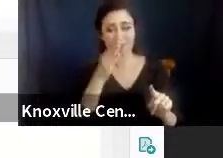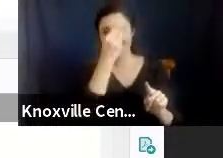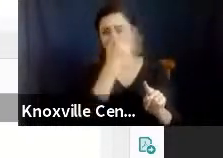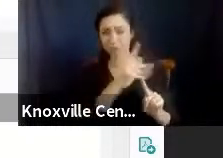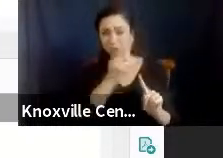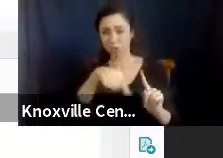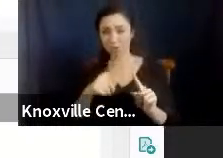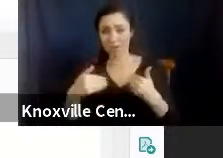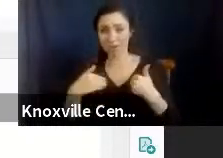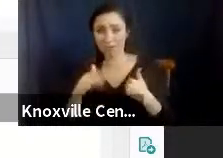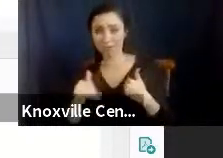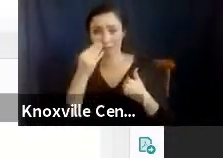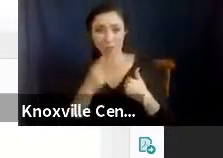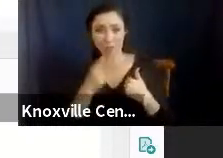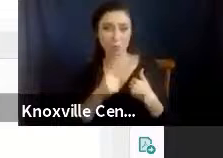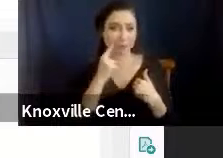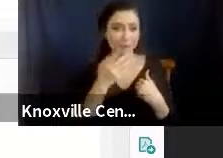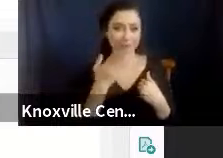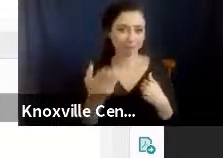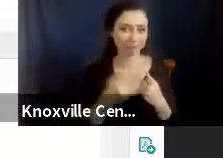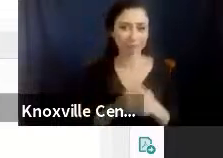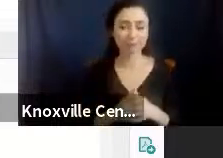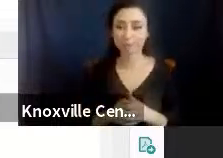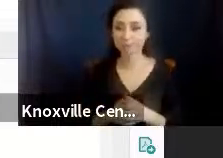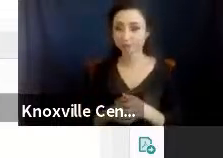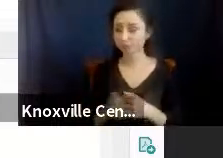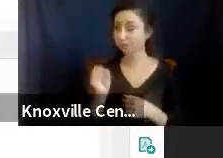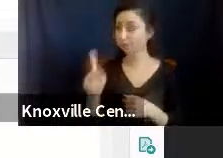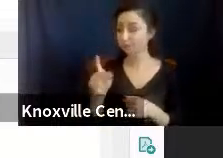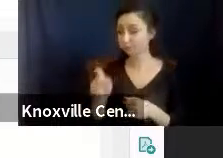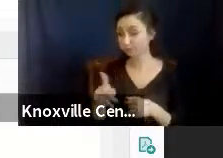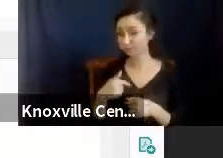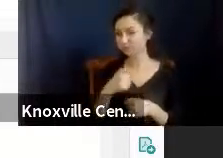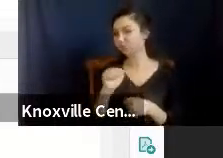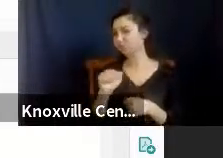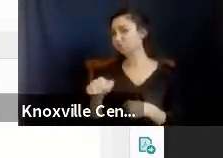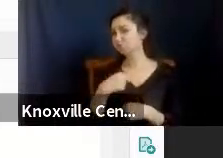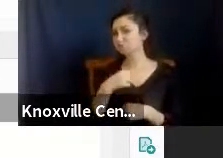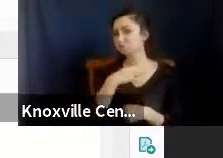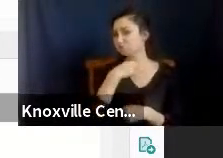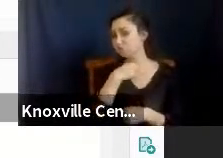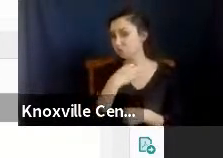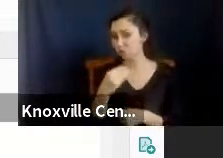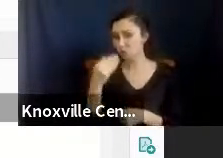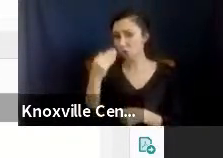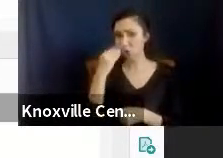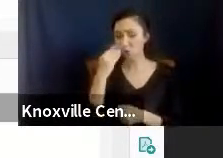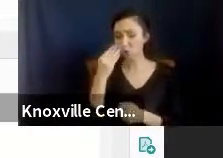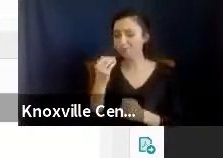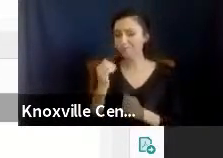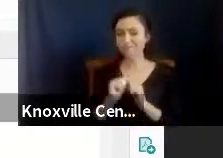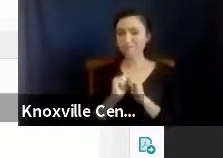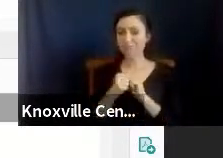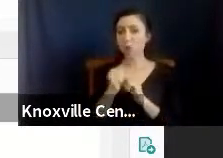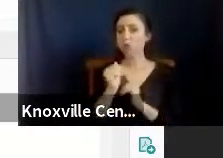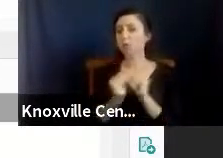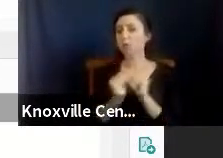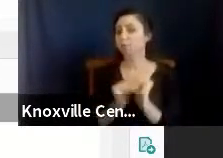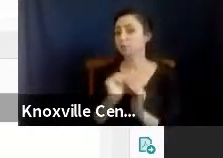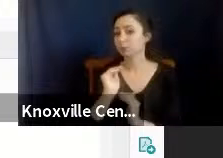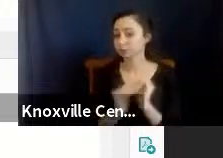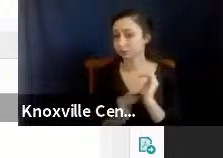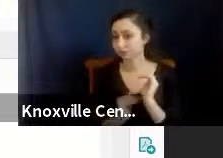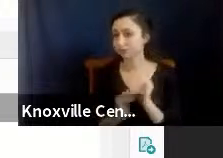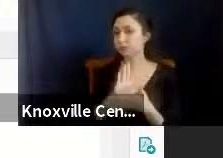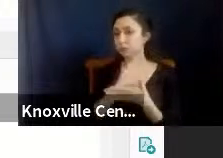on the dashboard. Okay. Yeah, I'd be curious to know what it is, like how comfortably is